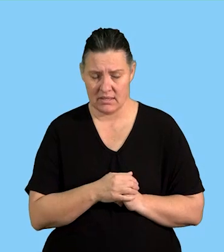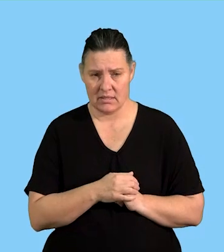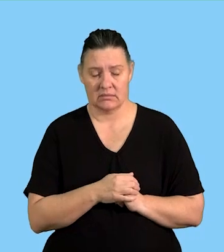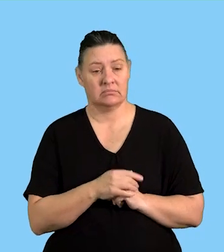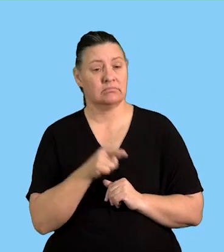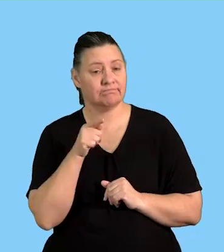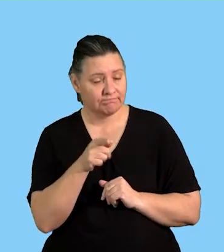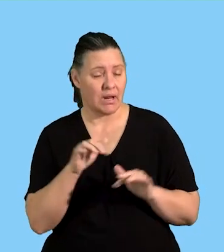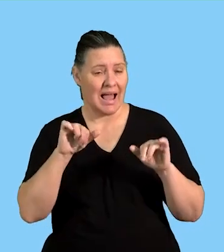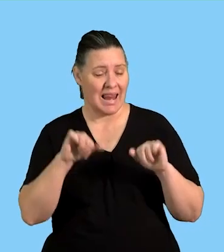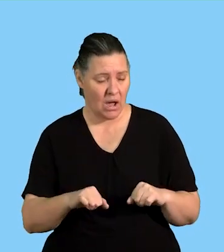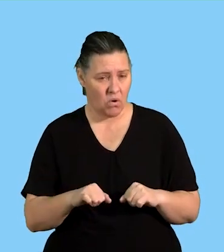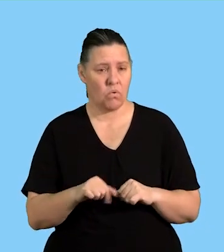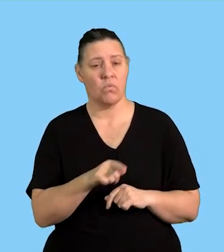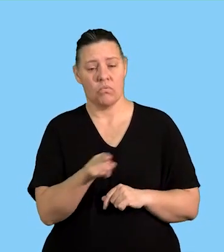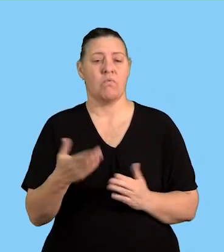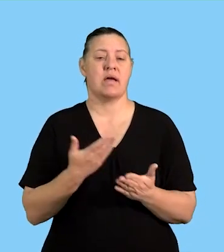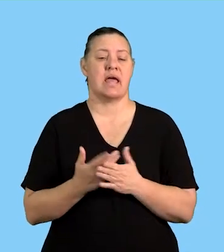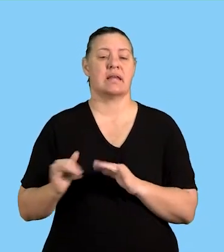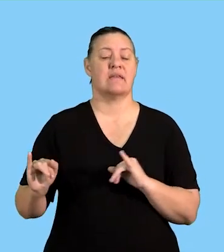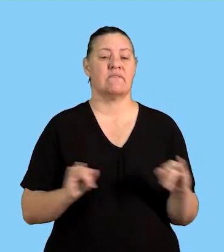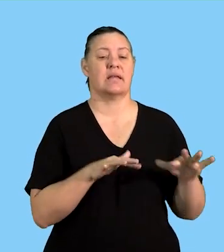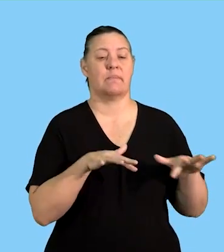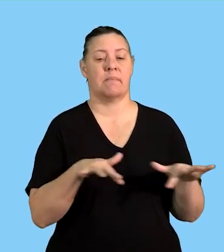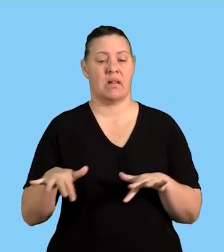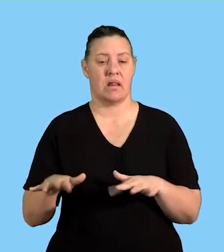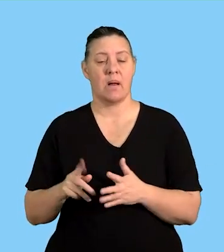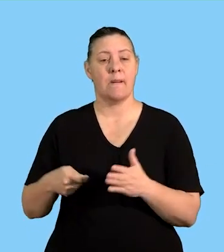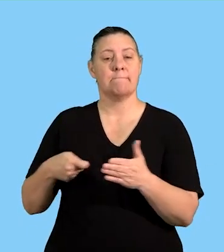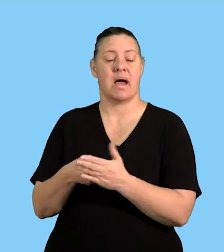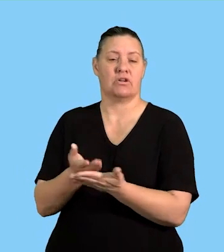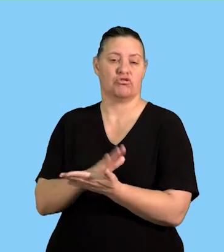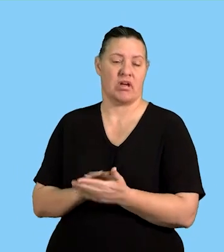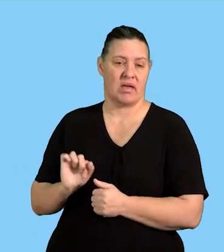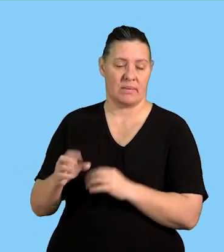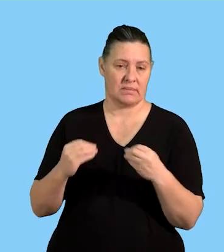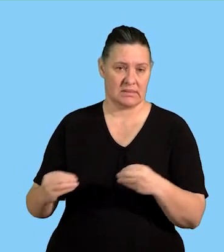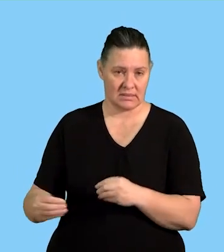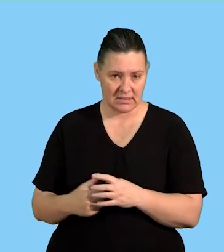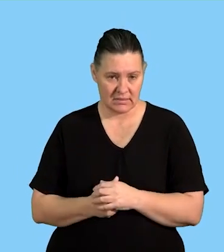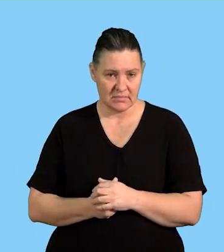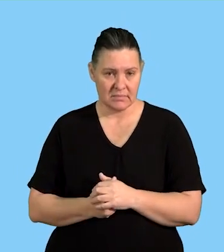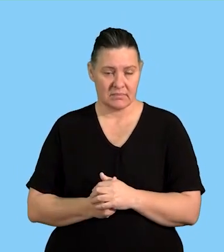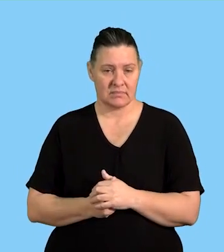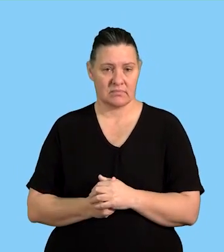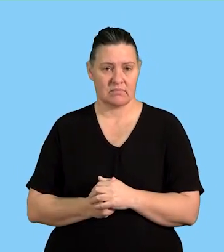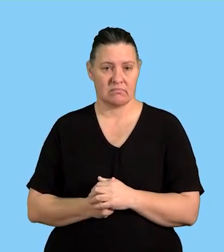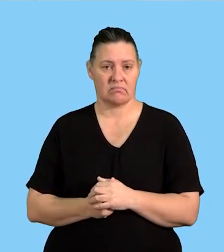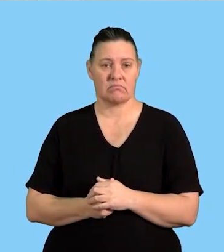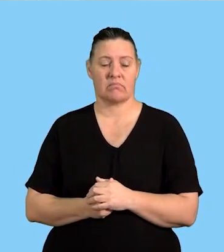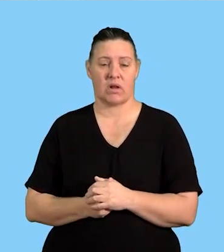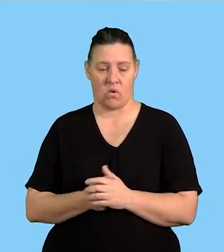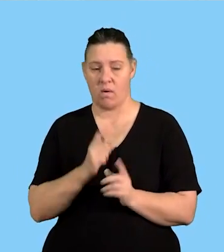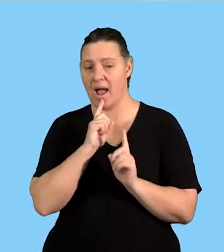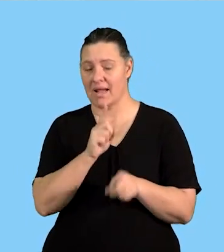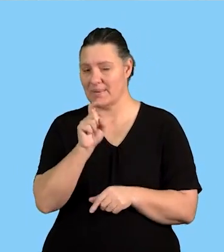Then, this will allow them to invite the public to buy shares. Now you